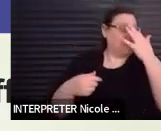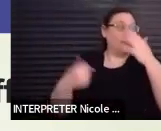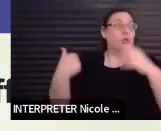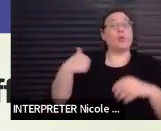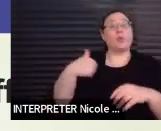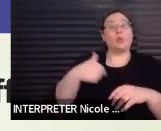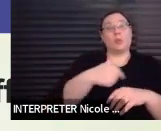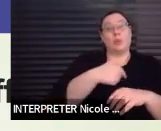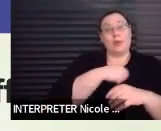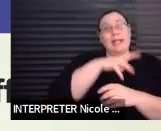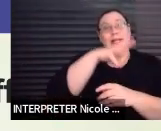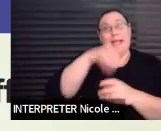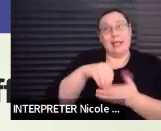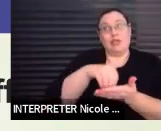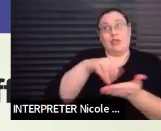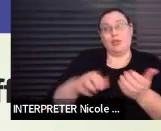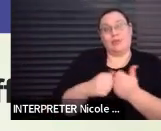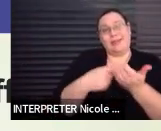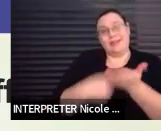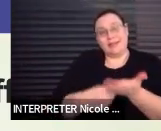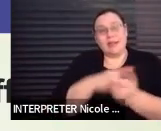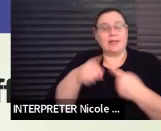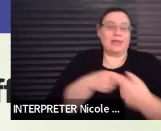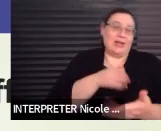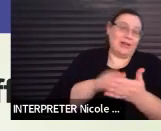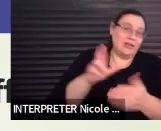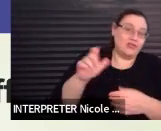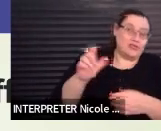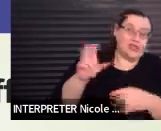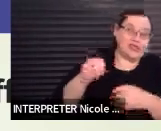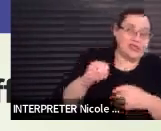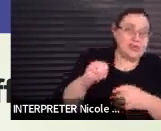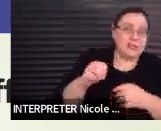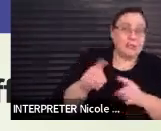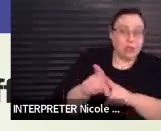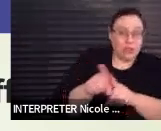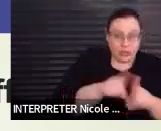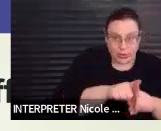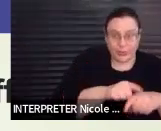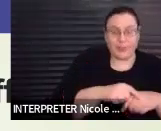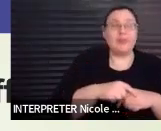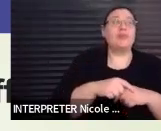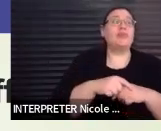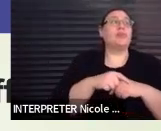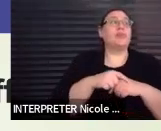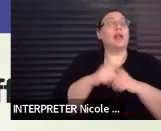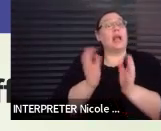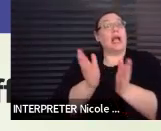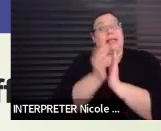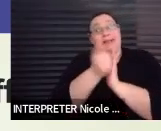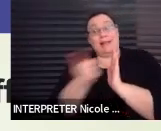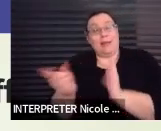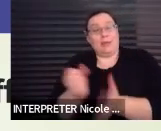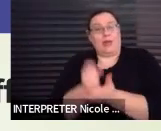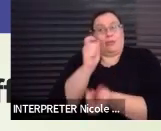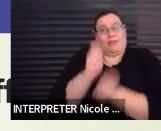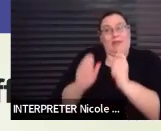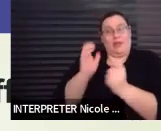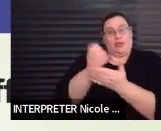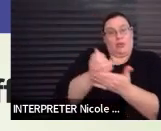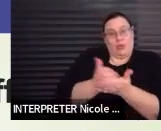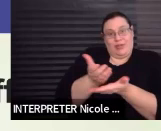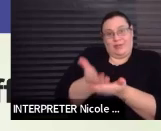We engaged students in discussion about anti-racism also. When asking them to help revise the course